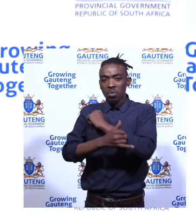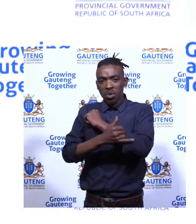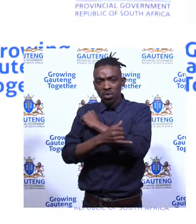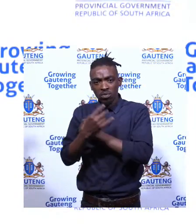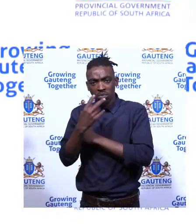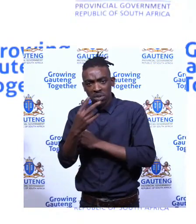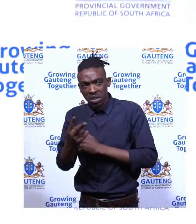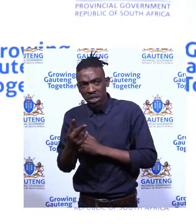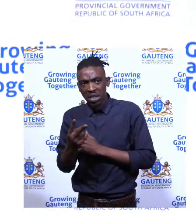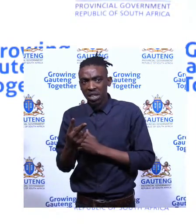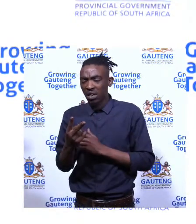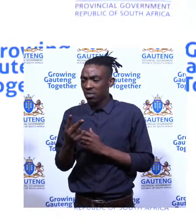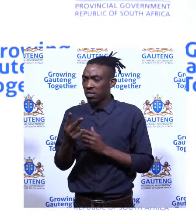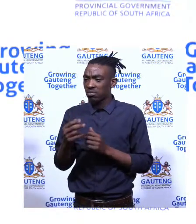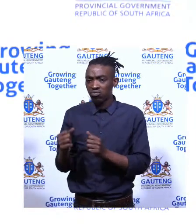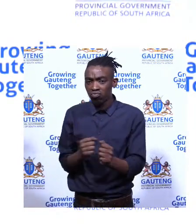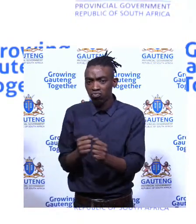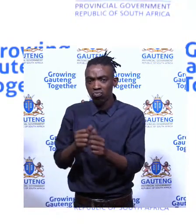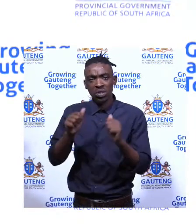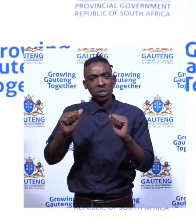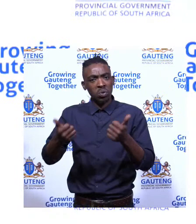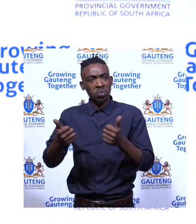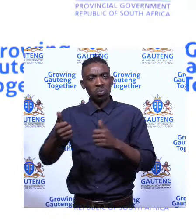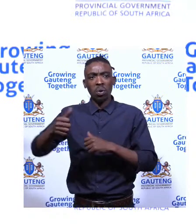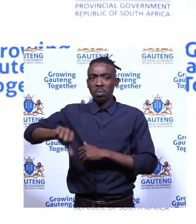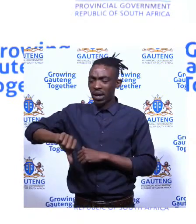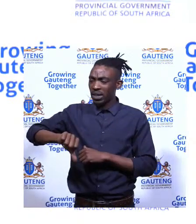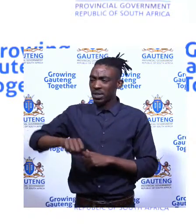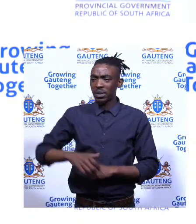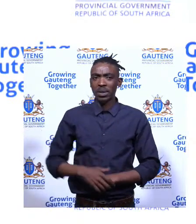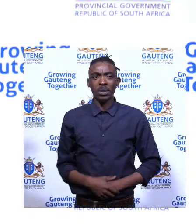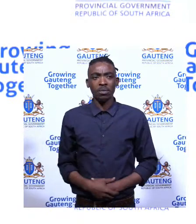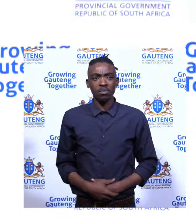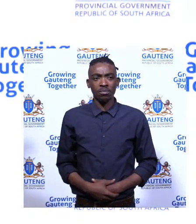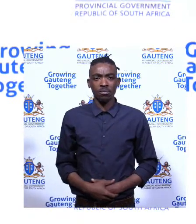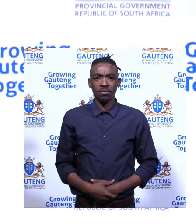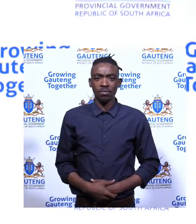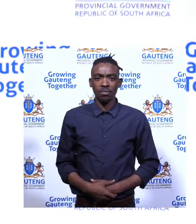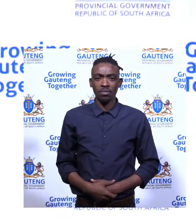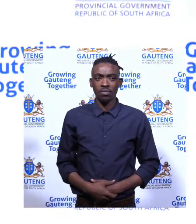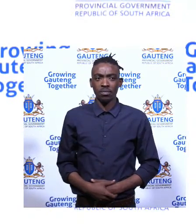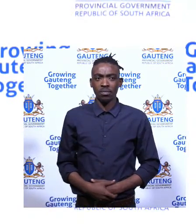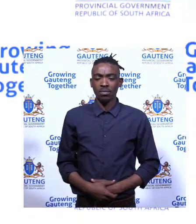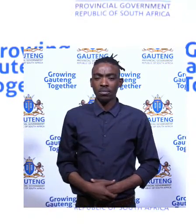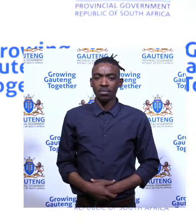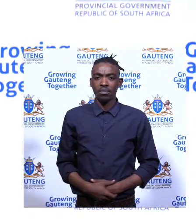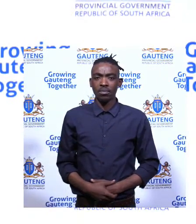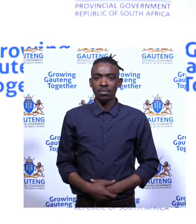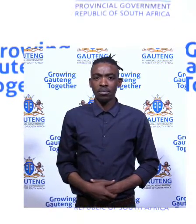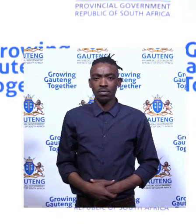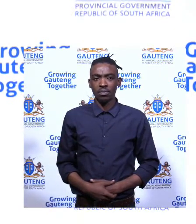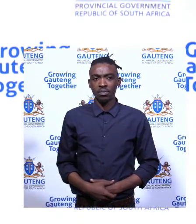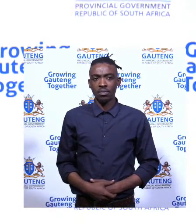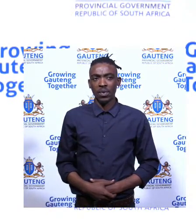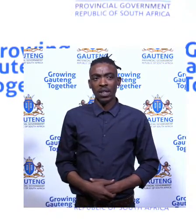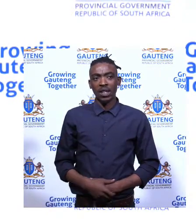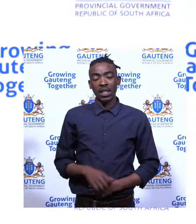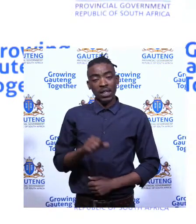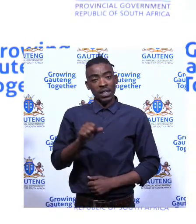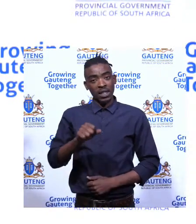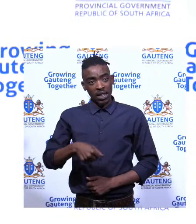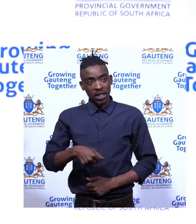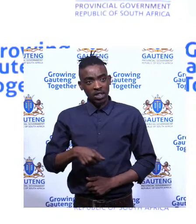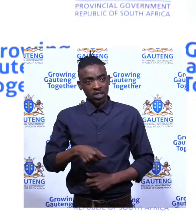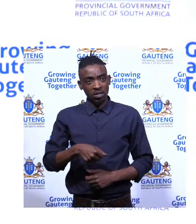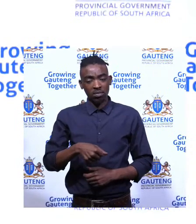in the province, and the strategies will be dealt with by Professor Mlaudzi, and of course the